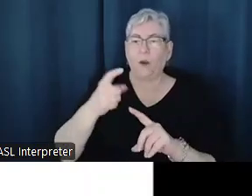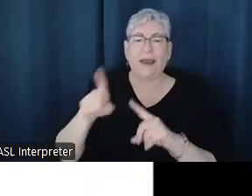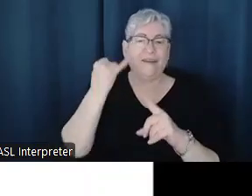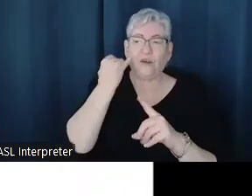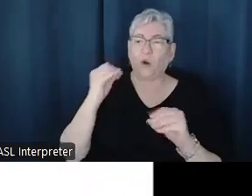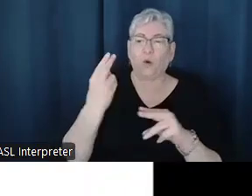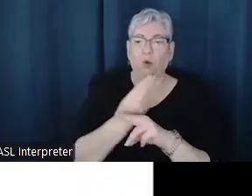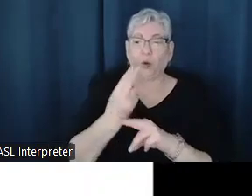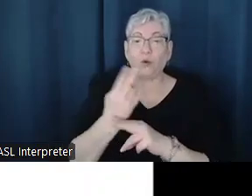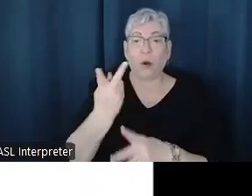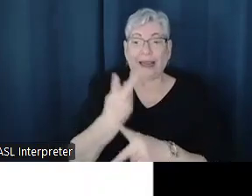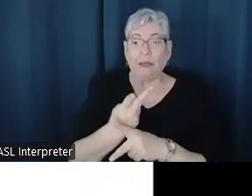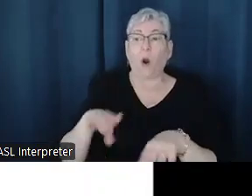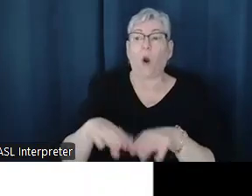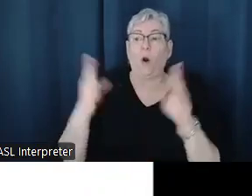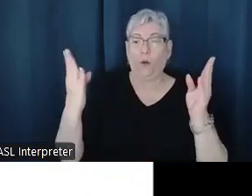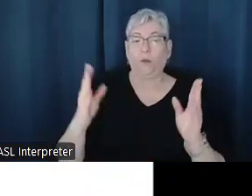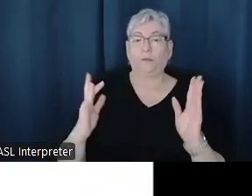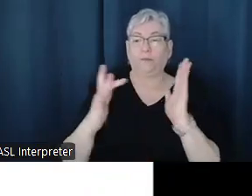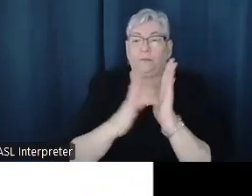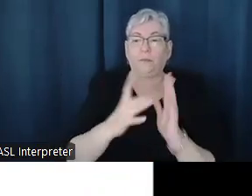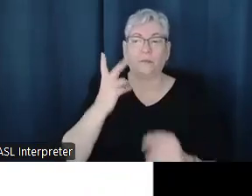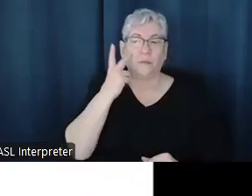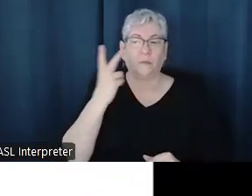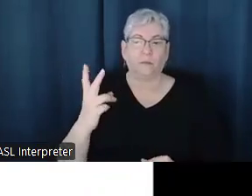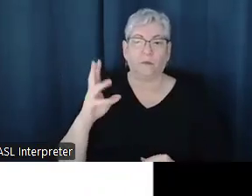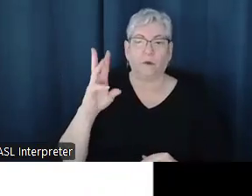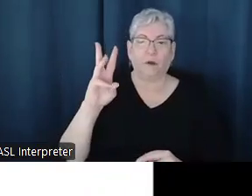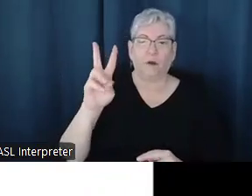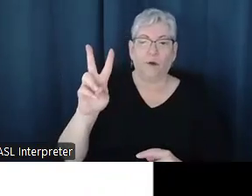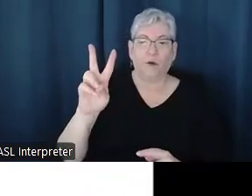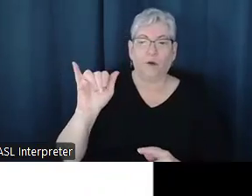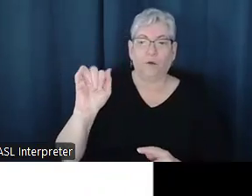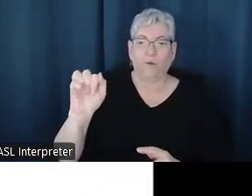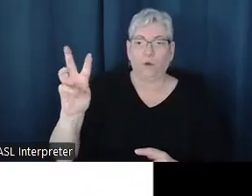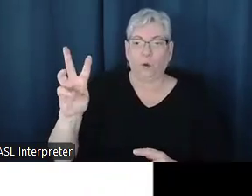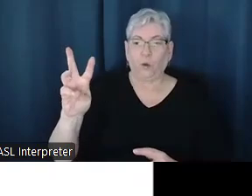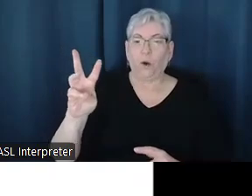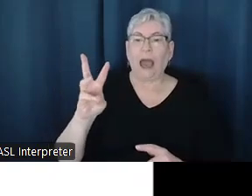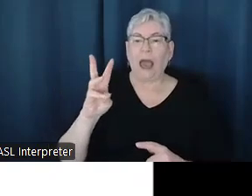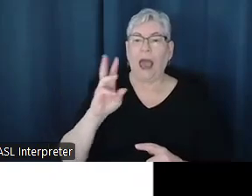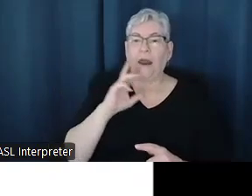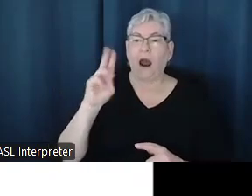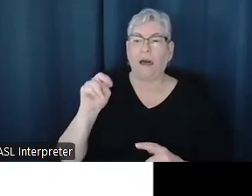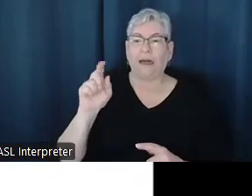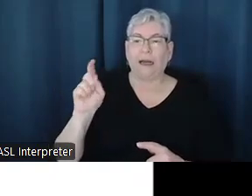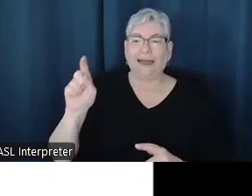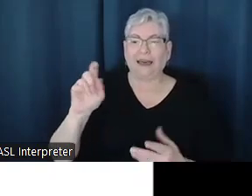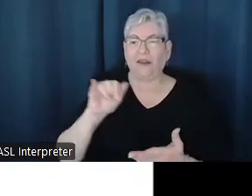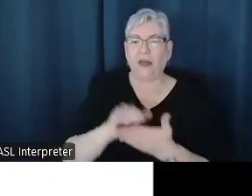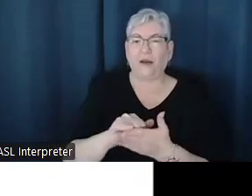it open, click the View menu and uncheck Auto Hide control panel. Today's presentation will